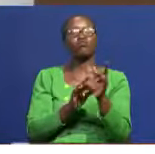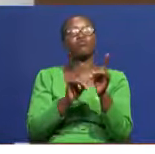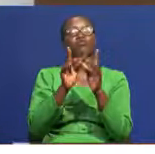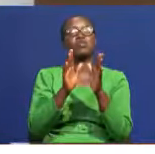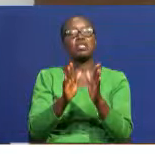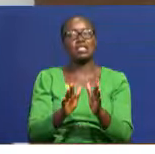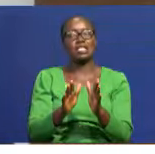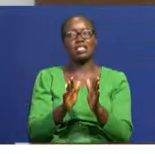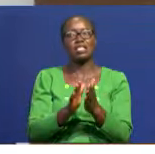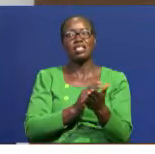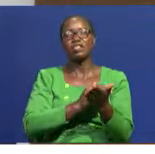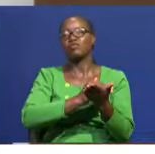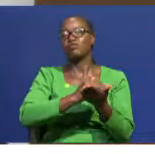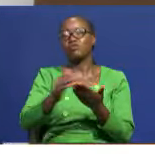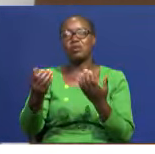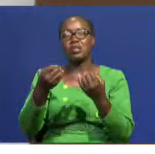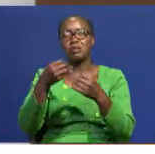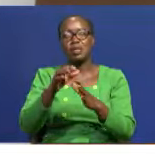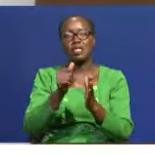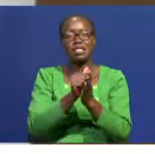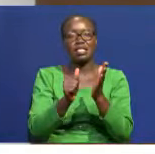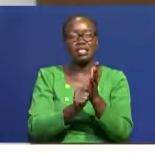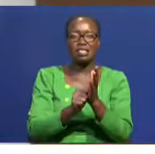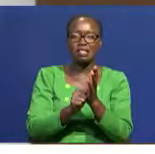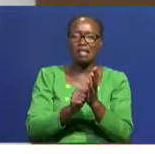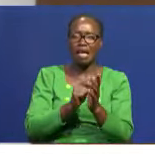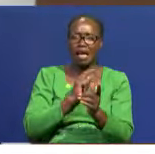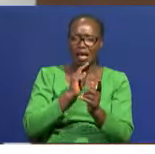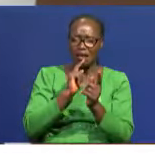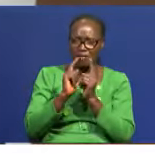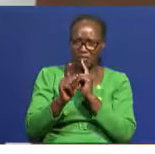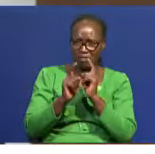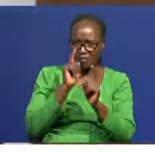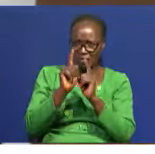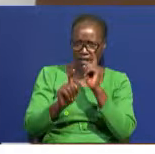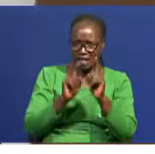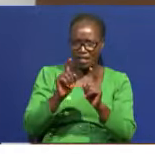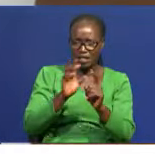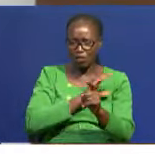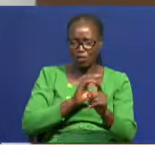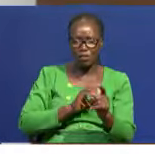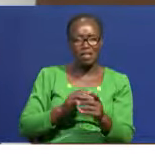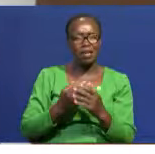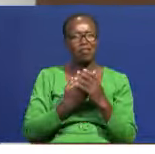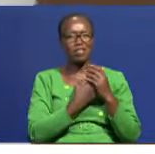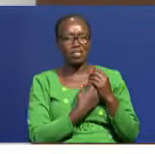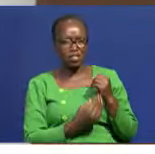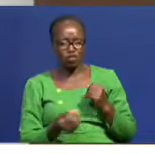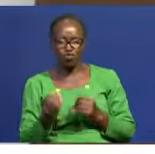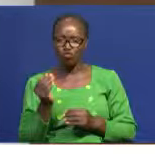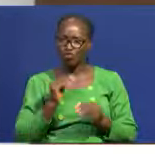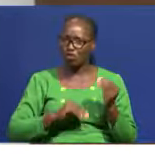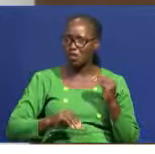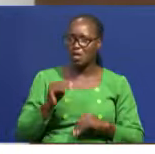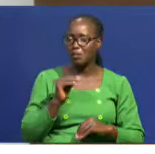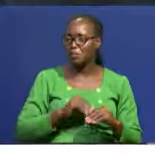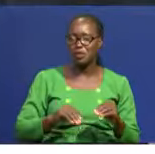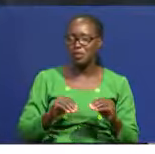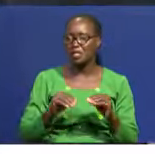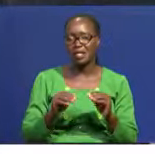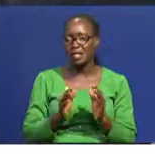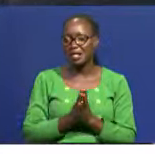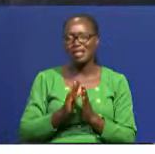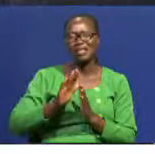directive to do away with the current multi-agency vetting committee that has been blamed for frustrations linked to corruption and